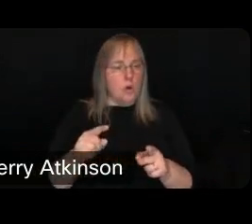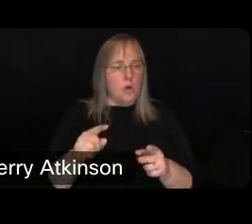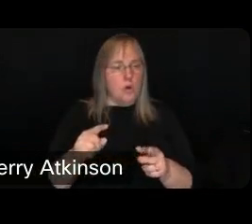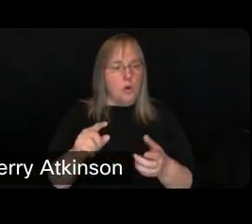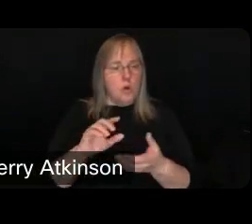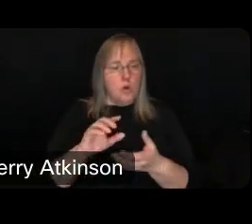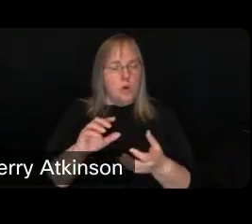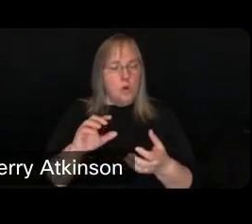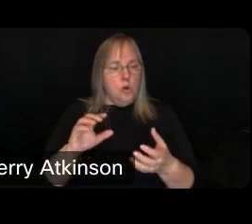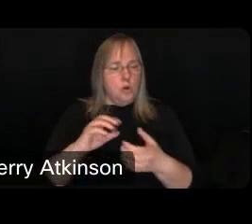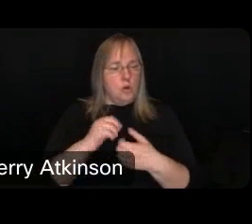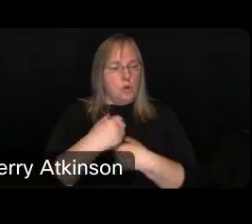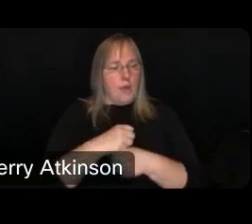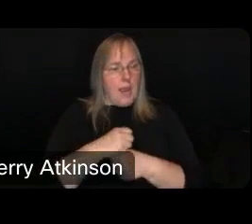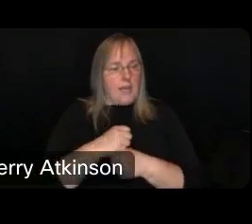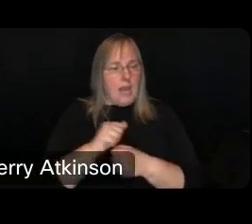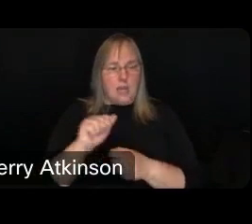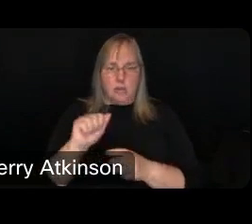county.